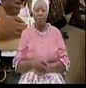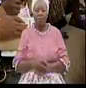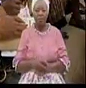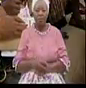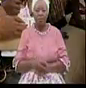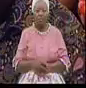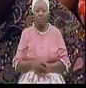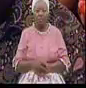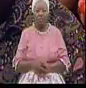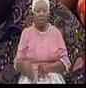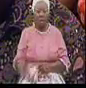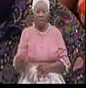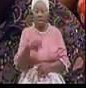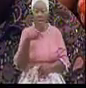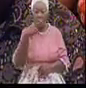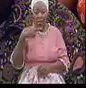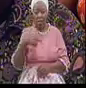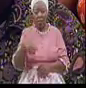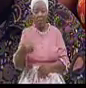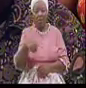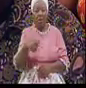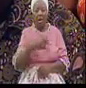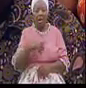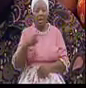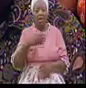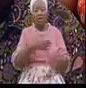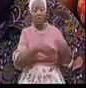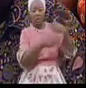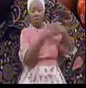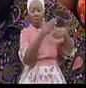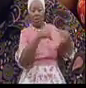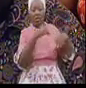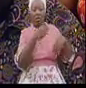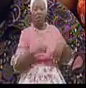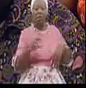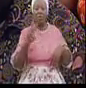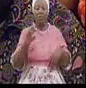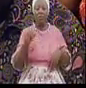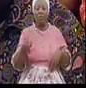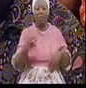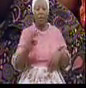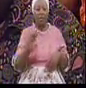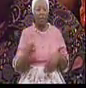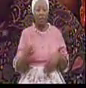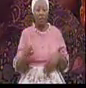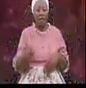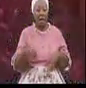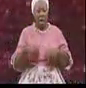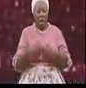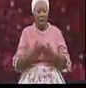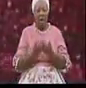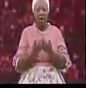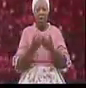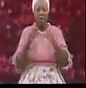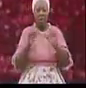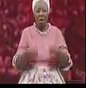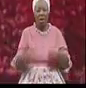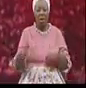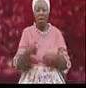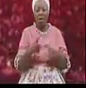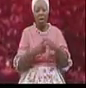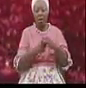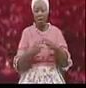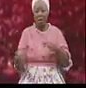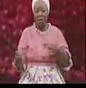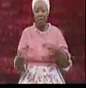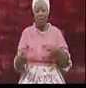ye serpents, and ye generation of vipers, how can ye